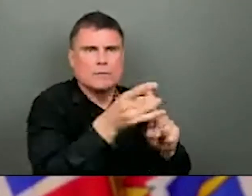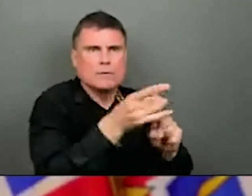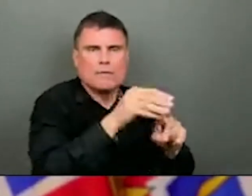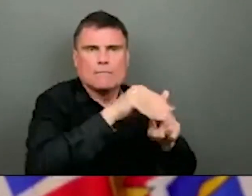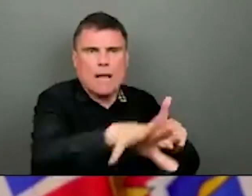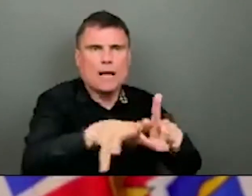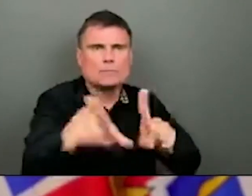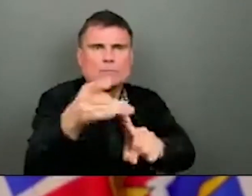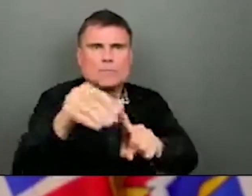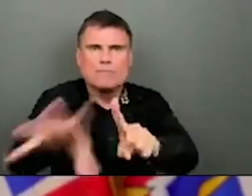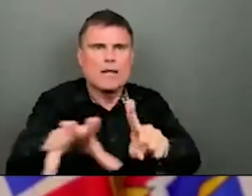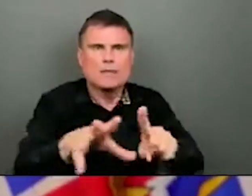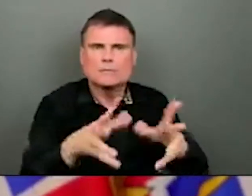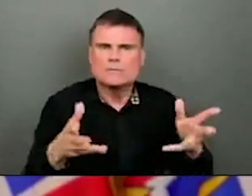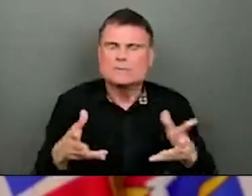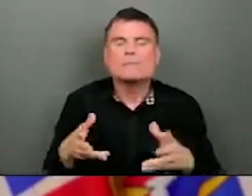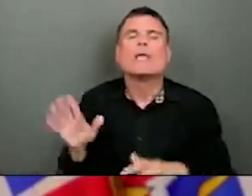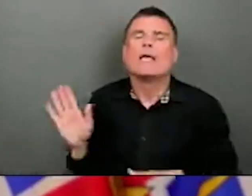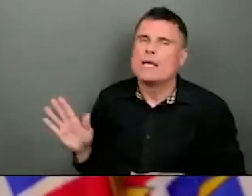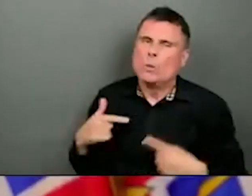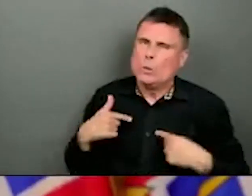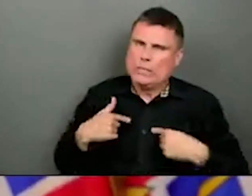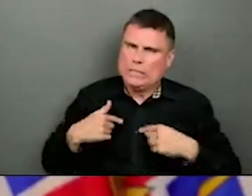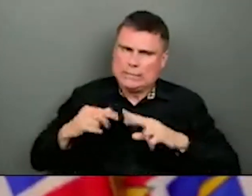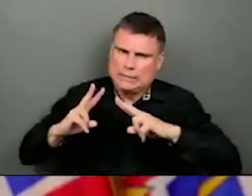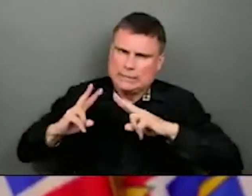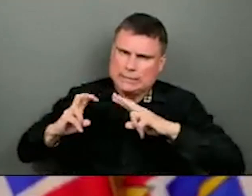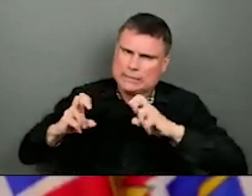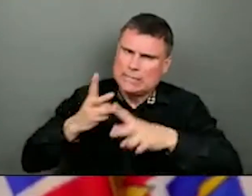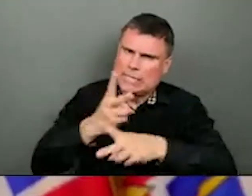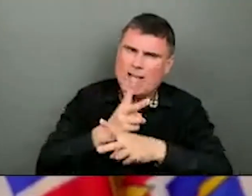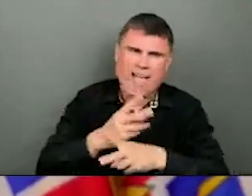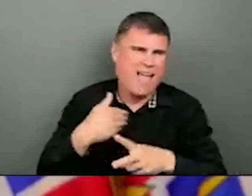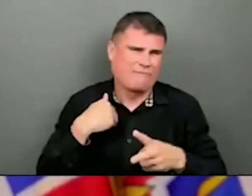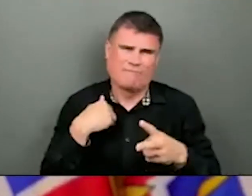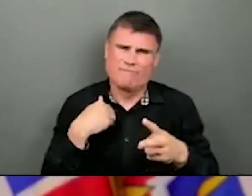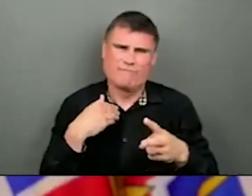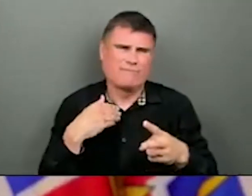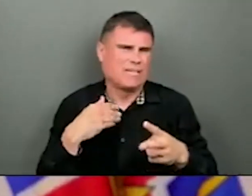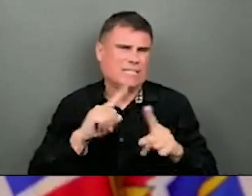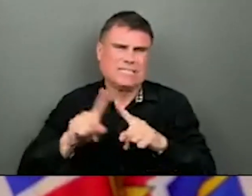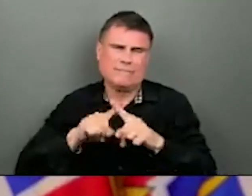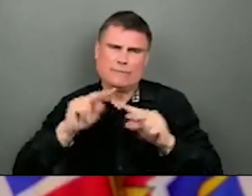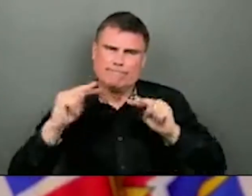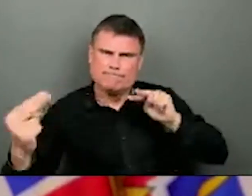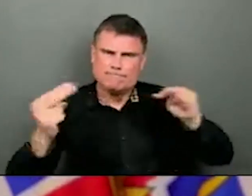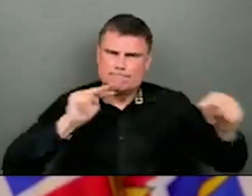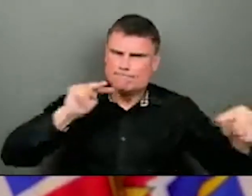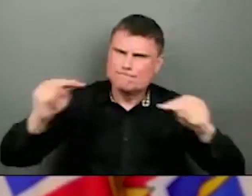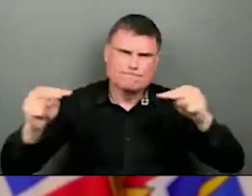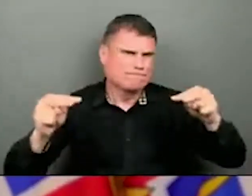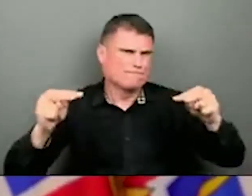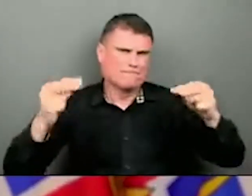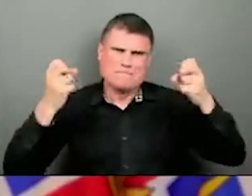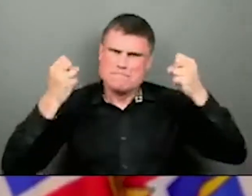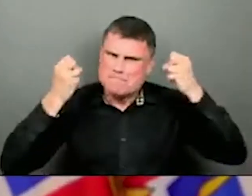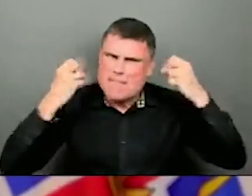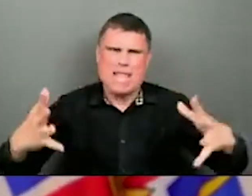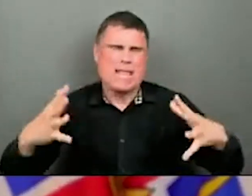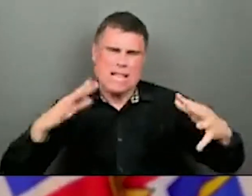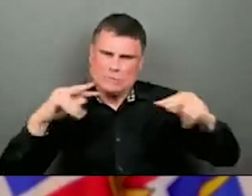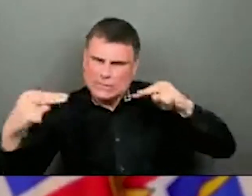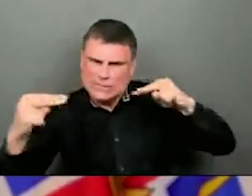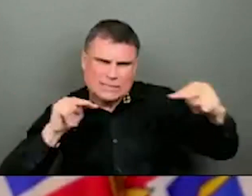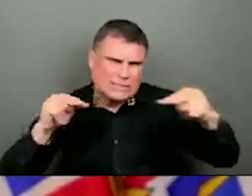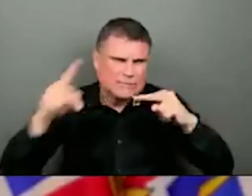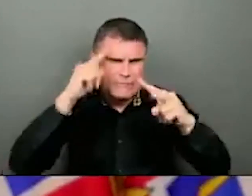see there's a whole bunch of different factors that go into it. And I think we have to, and I've said this a number of times, these